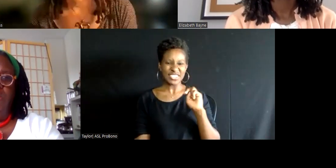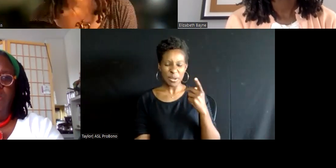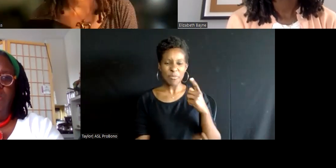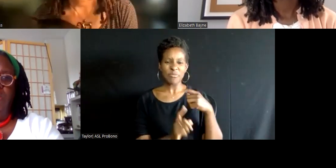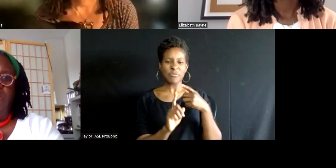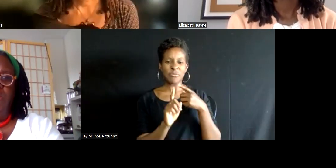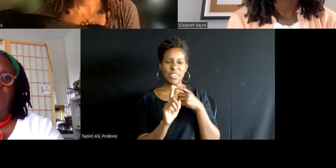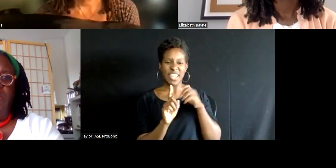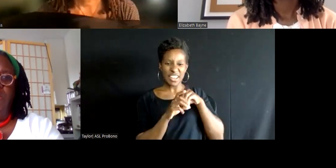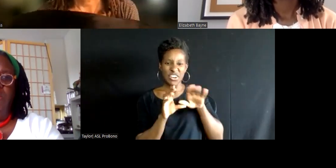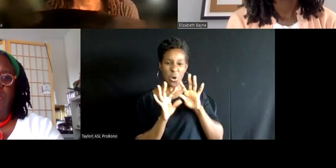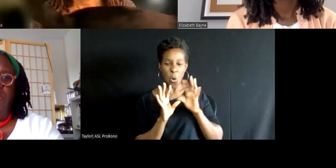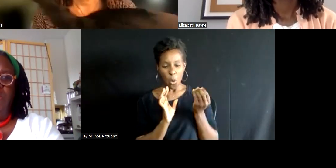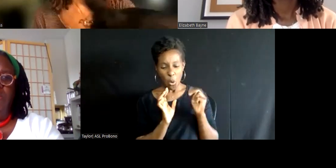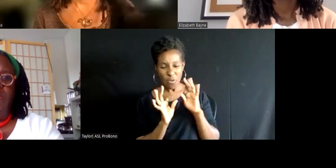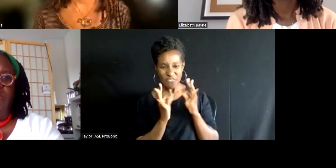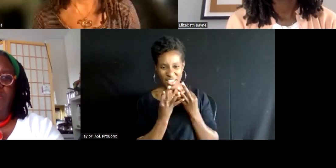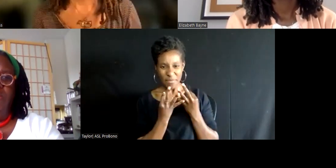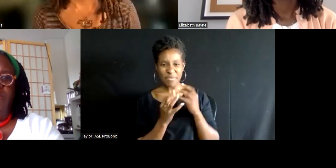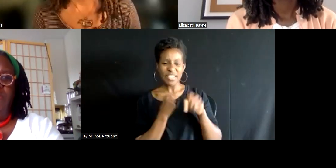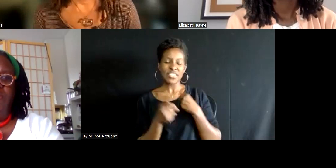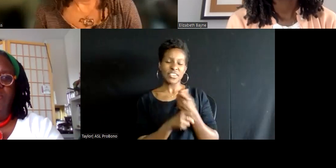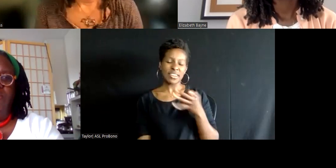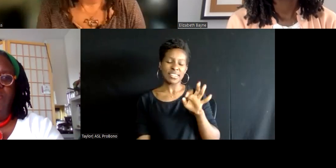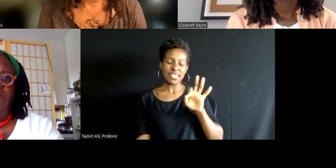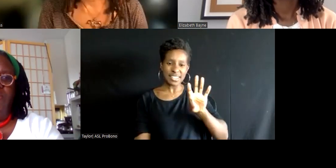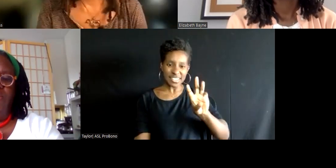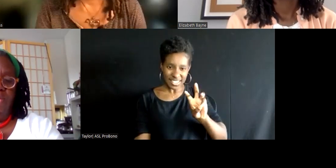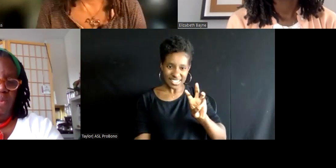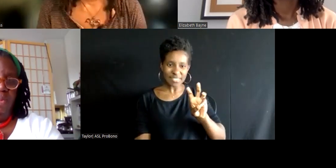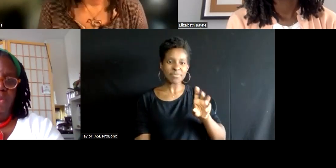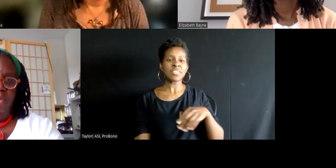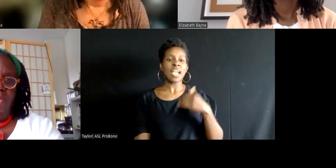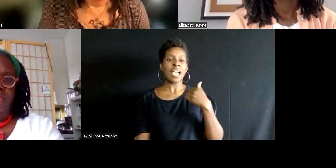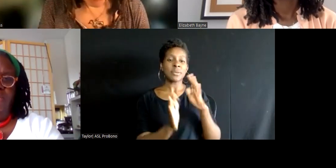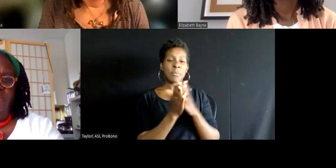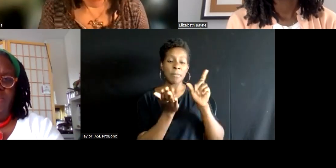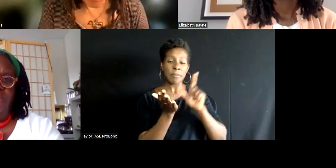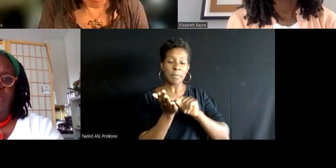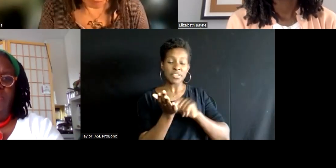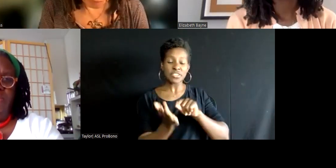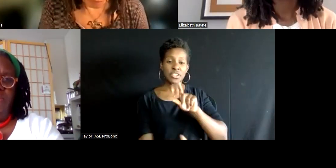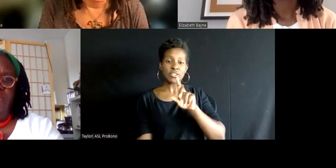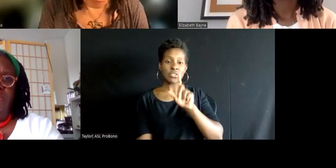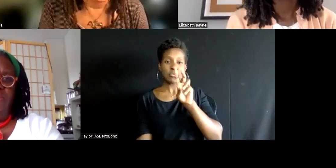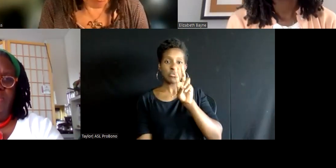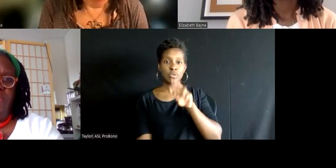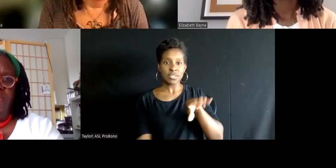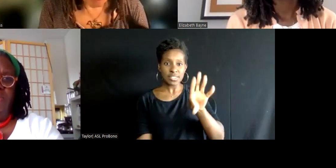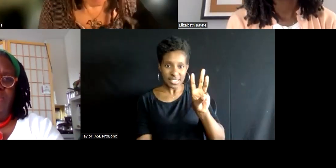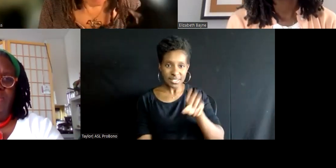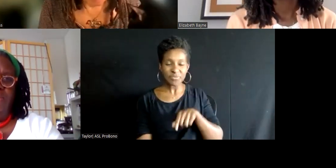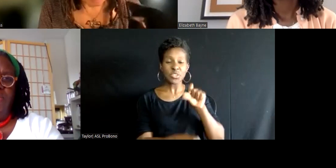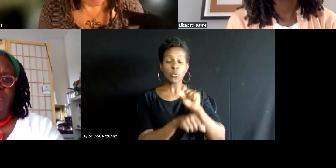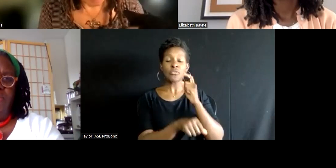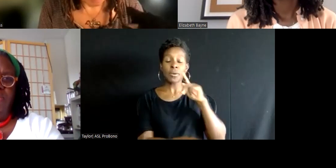1996. A book by the same title was published in 2006. She has worked for Black Side Incorporated, PBS